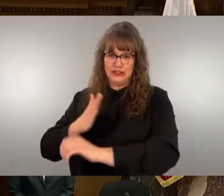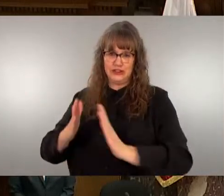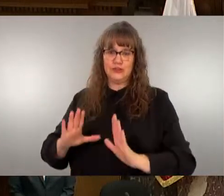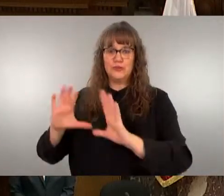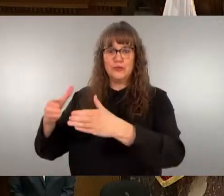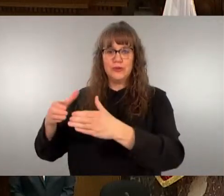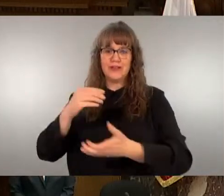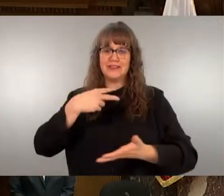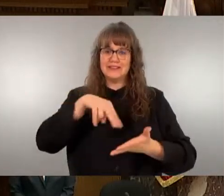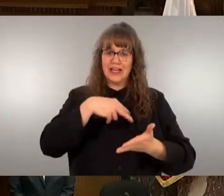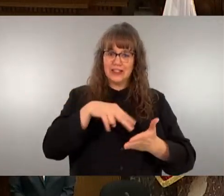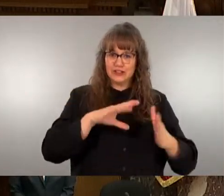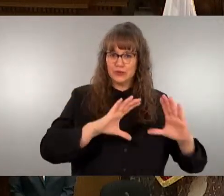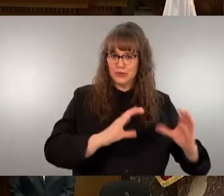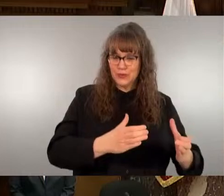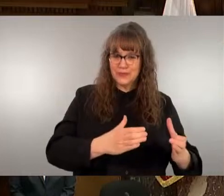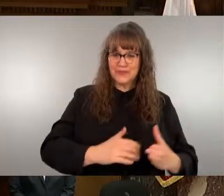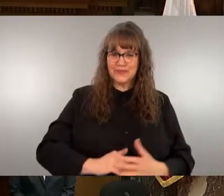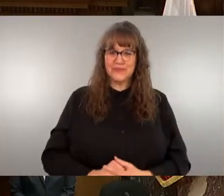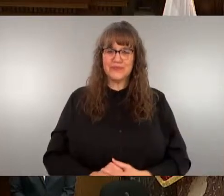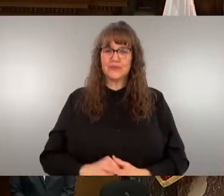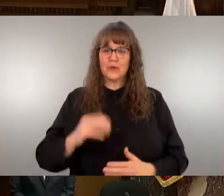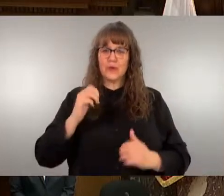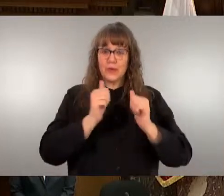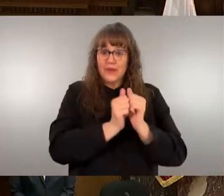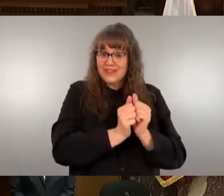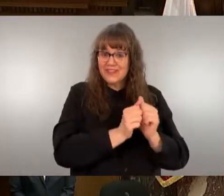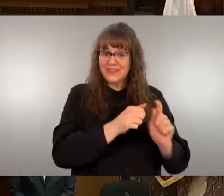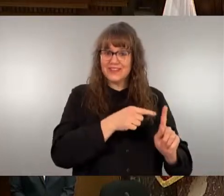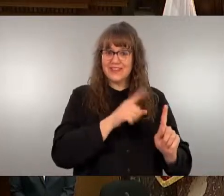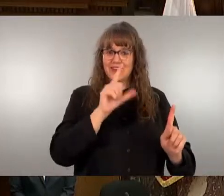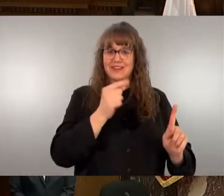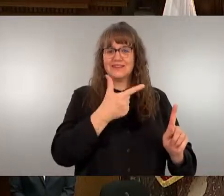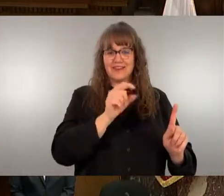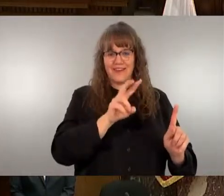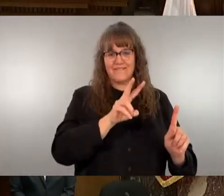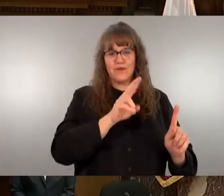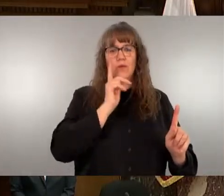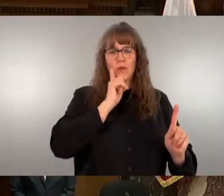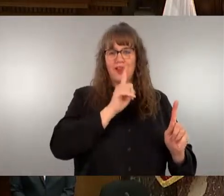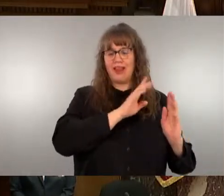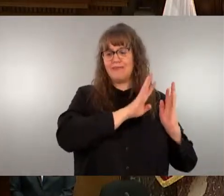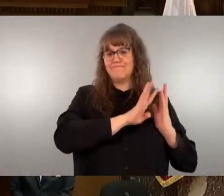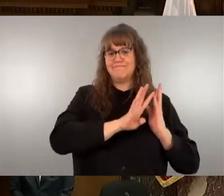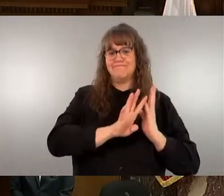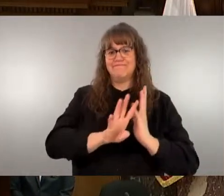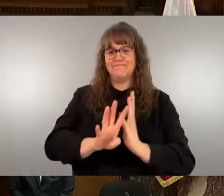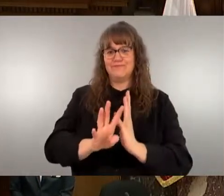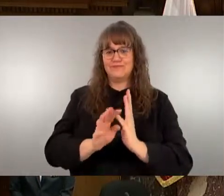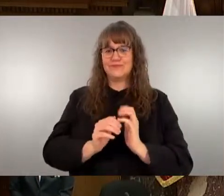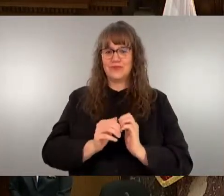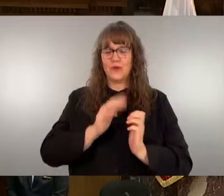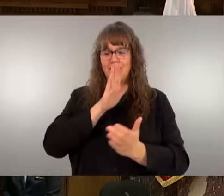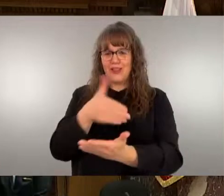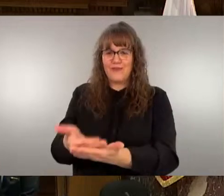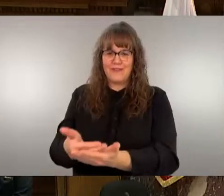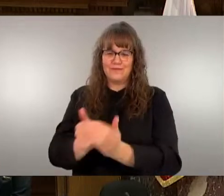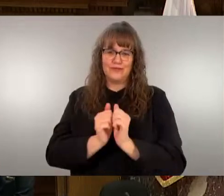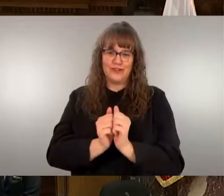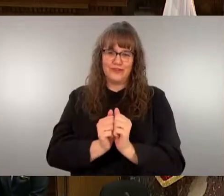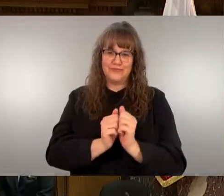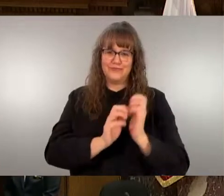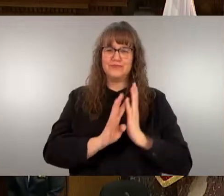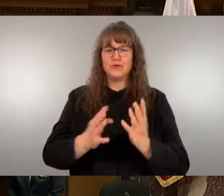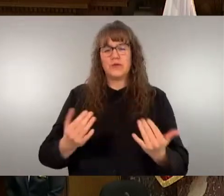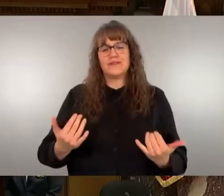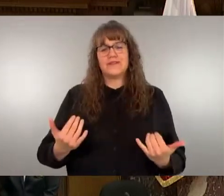ceremonial contributions to today's event. So we will wait for her arrival of